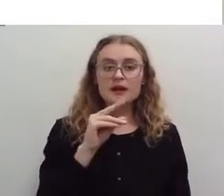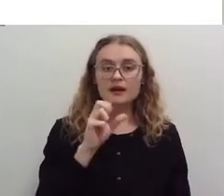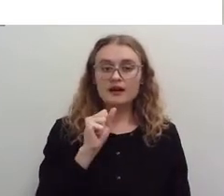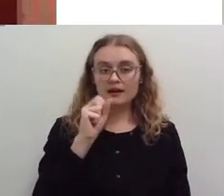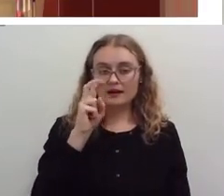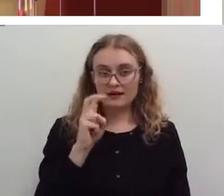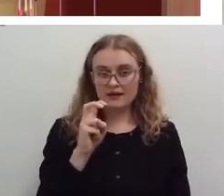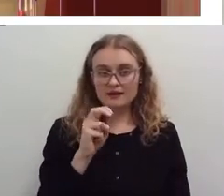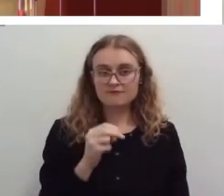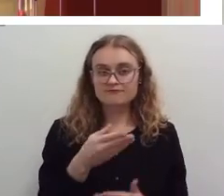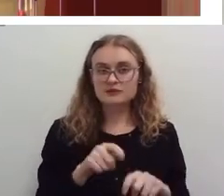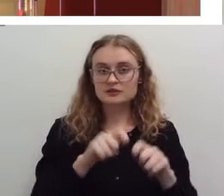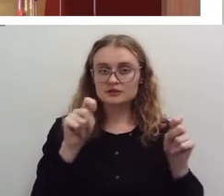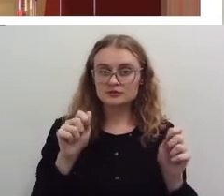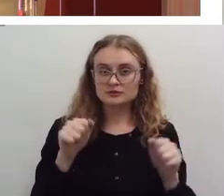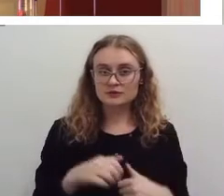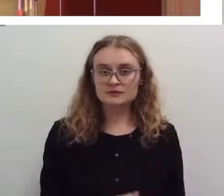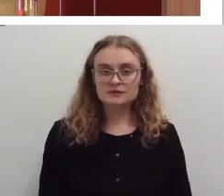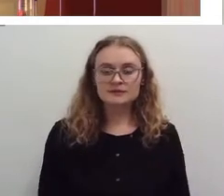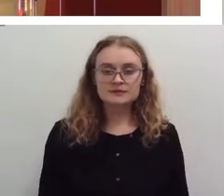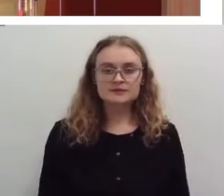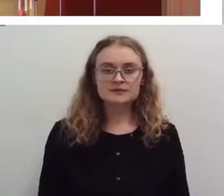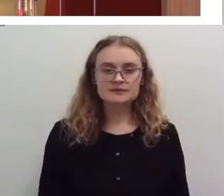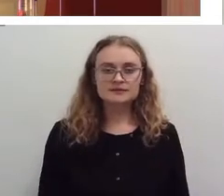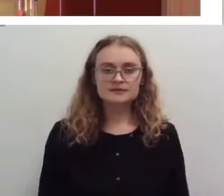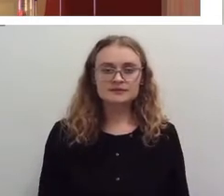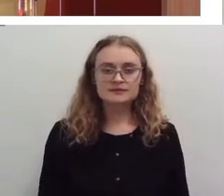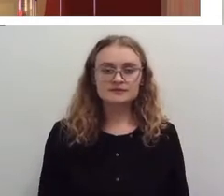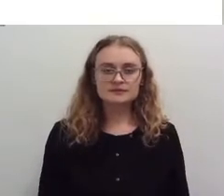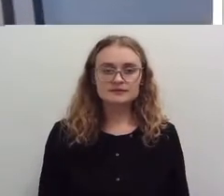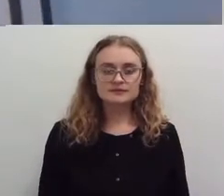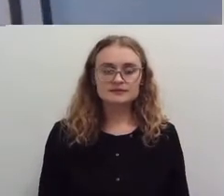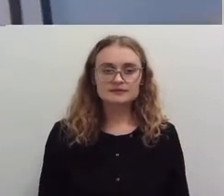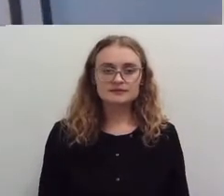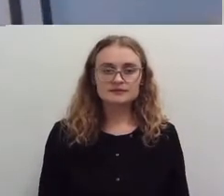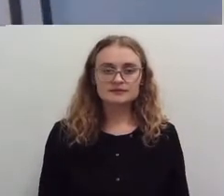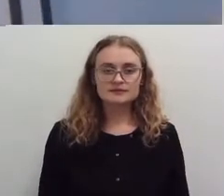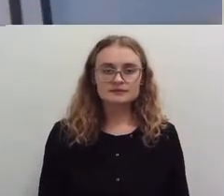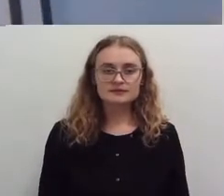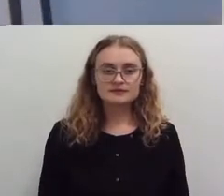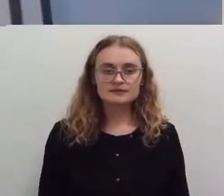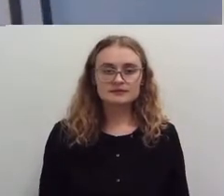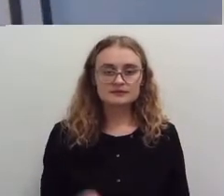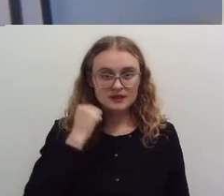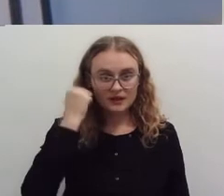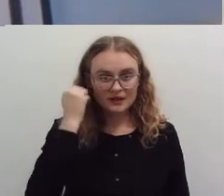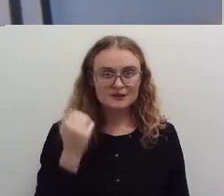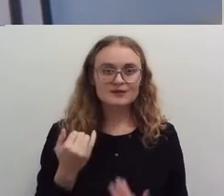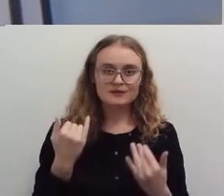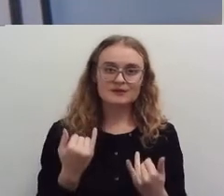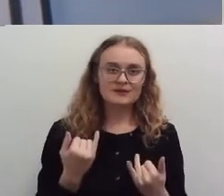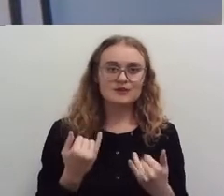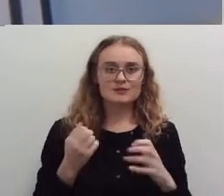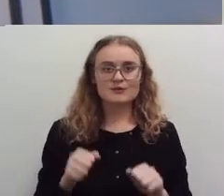please. Hello. I just want to say thank you so much for inviting us here. It's a